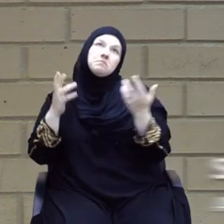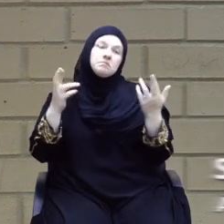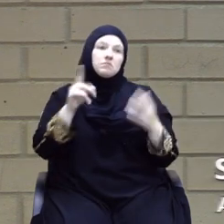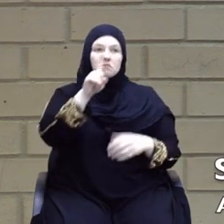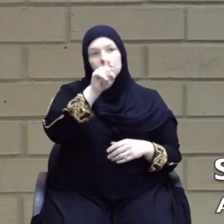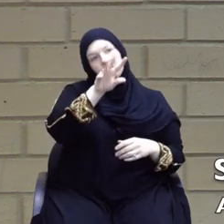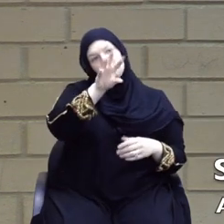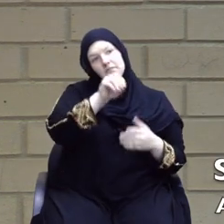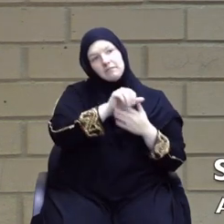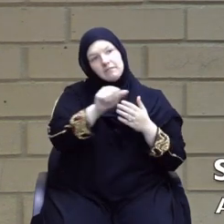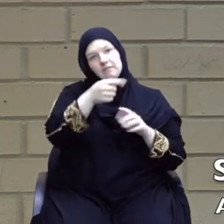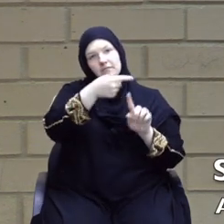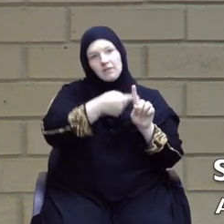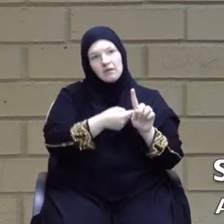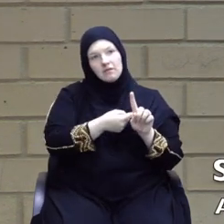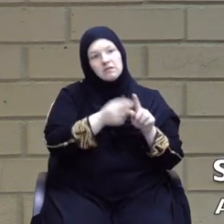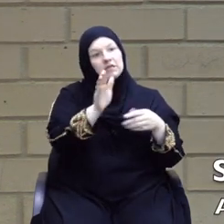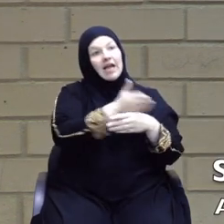average seven.